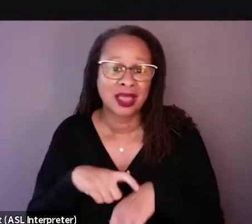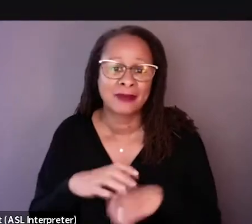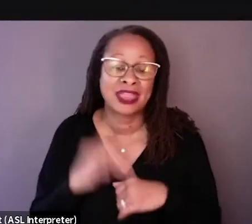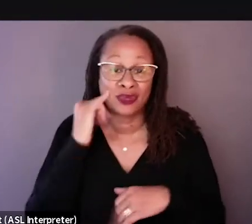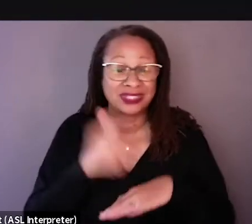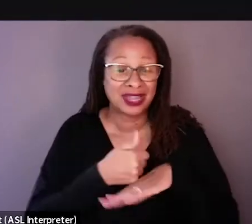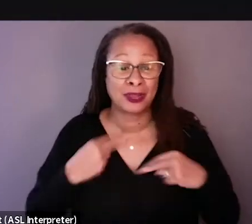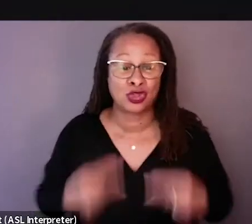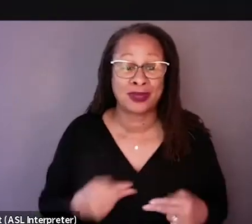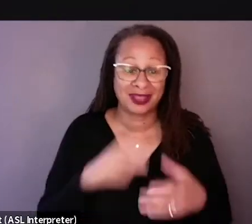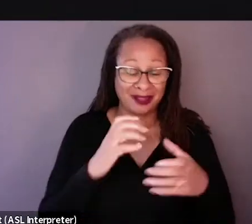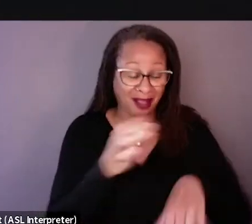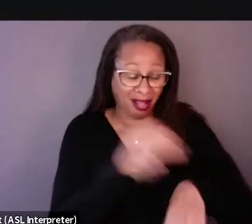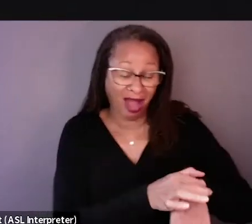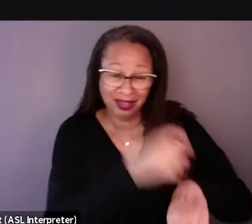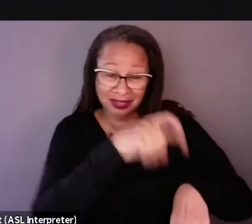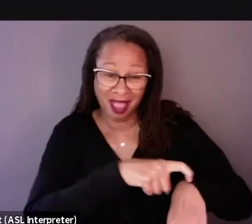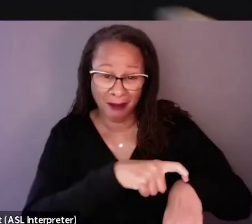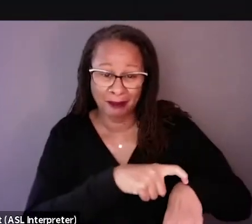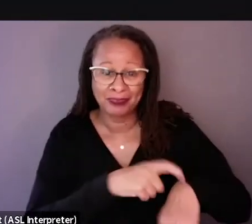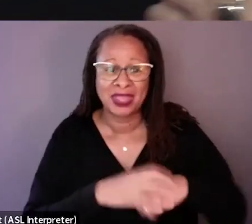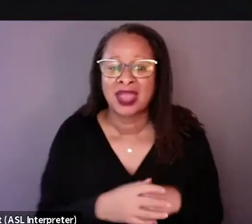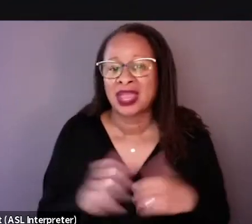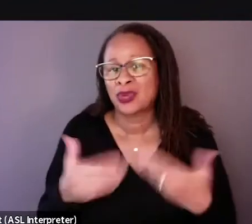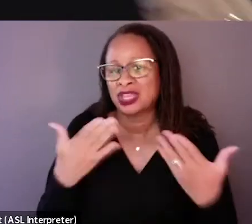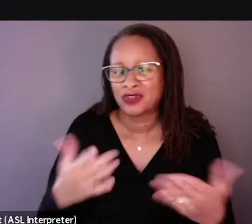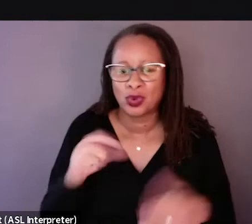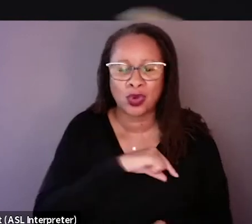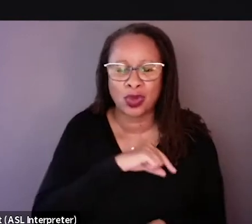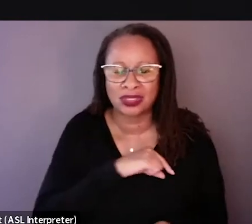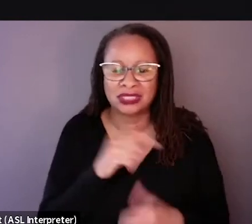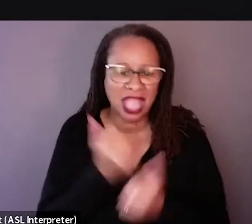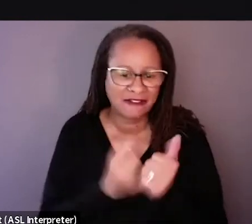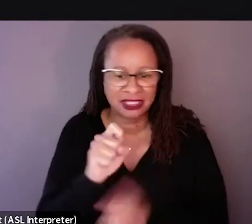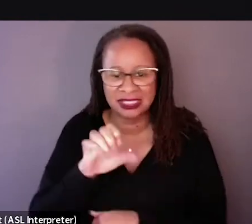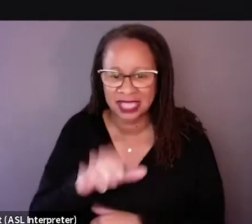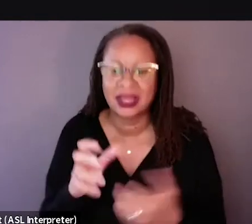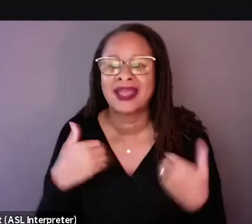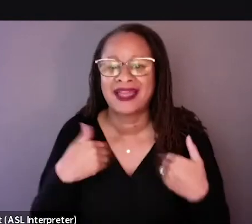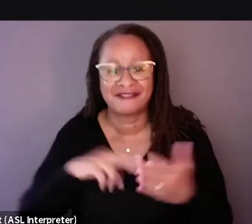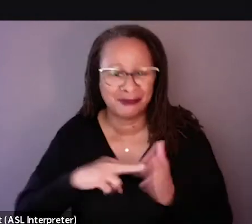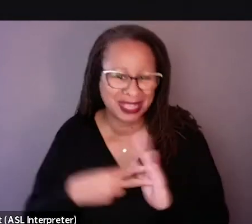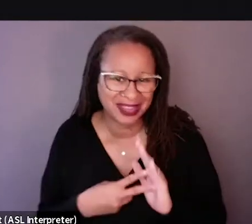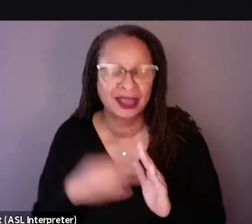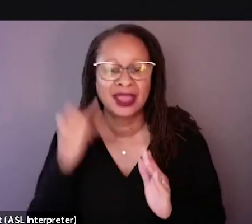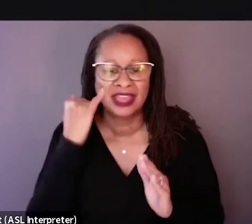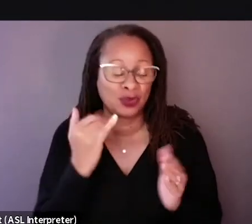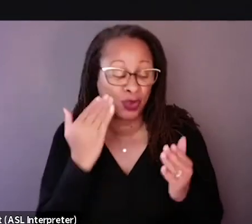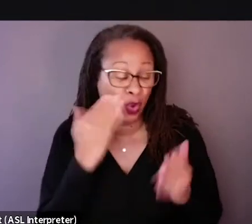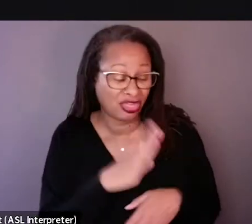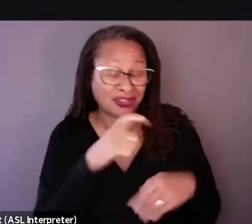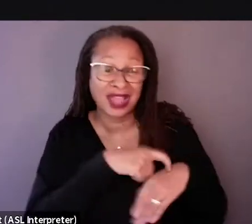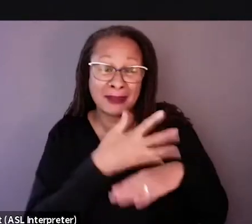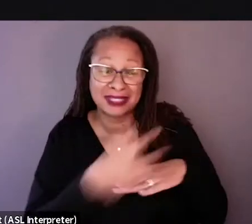kind of conjure kind of an elegiac quality that you knew that there every second was meaningful. So those